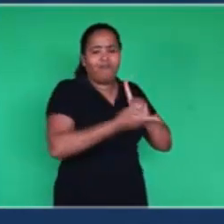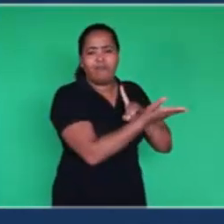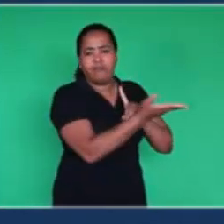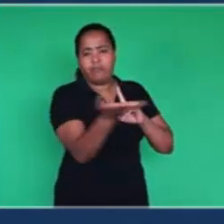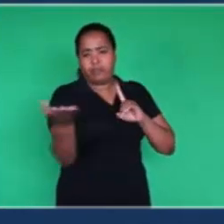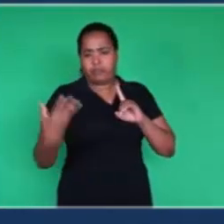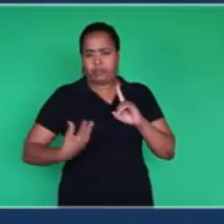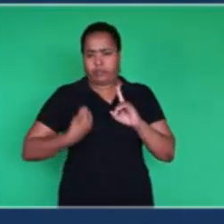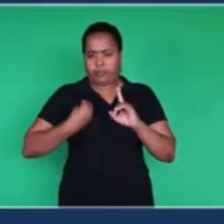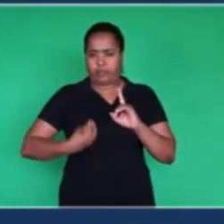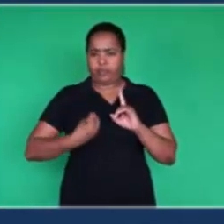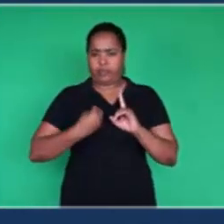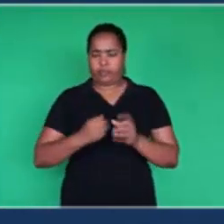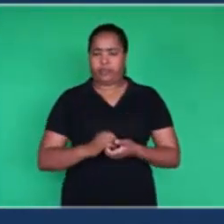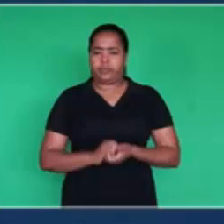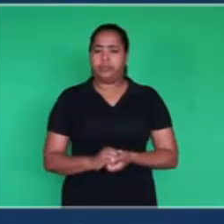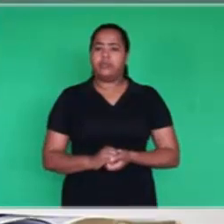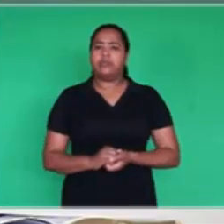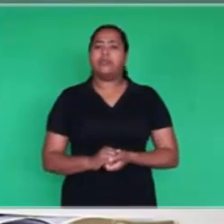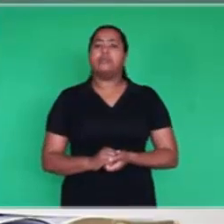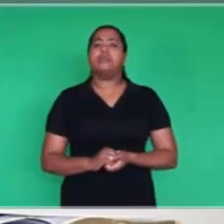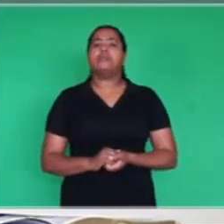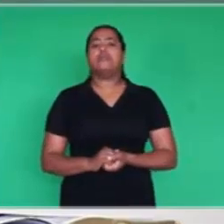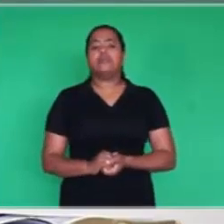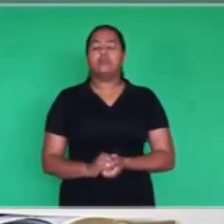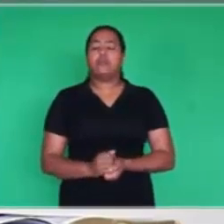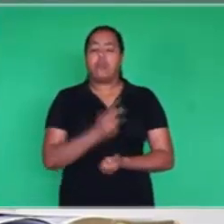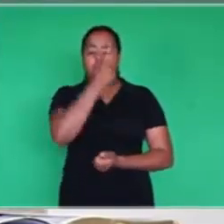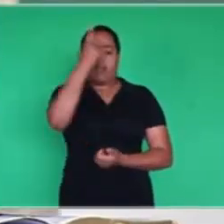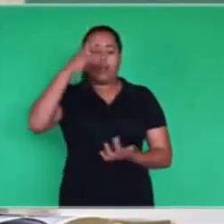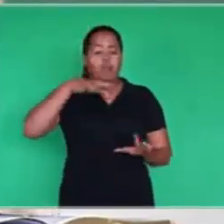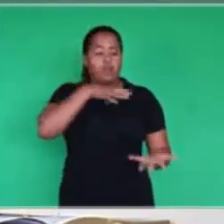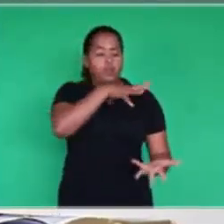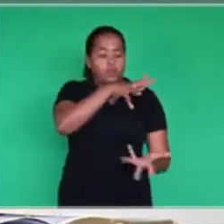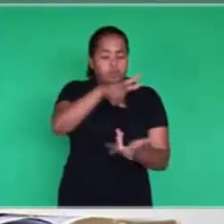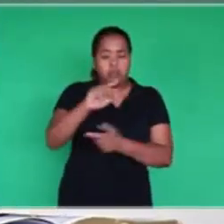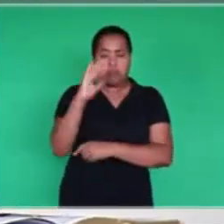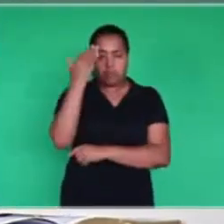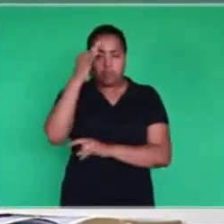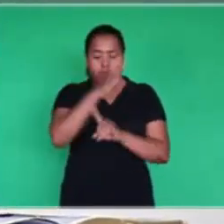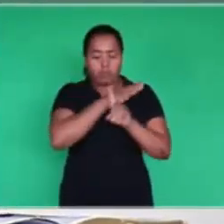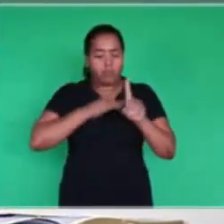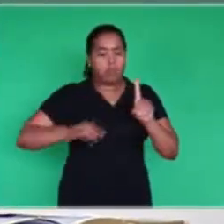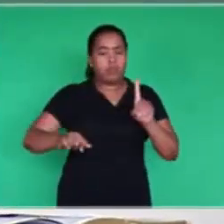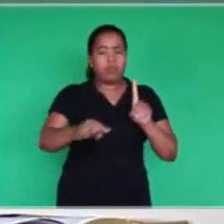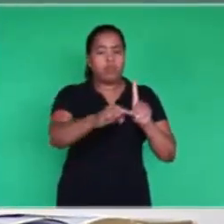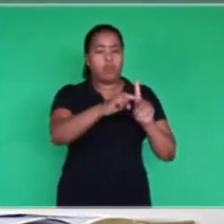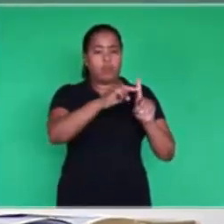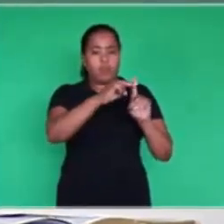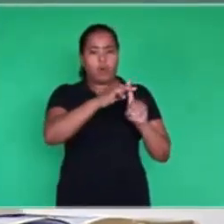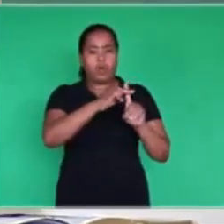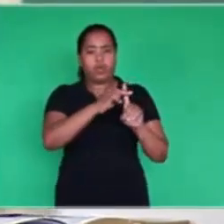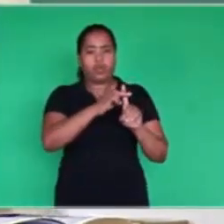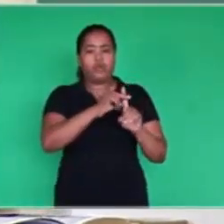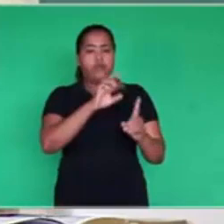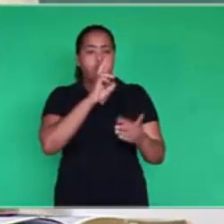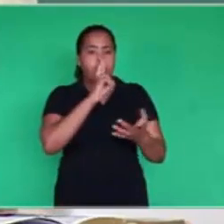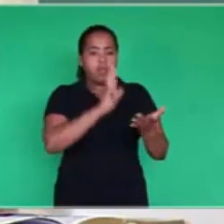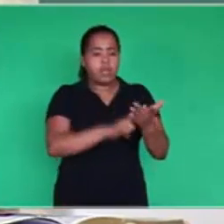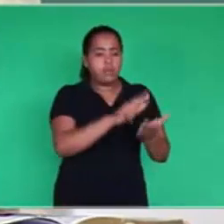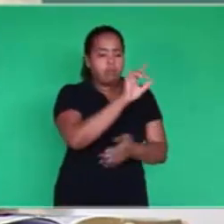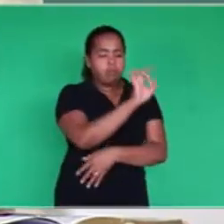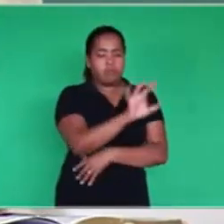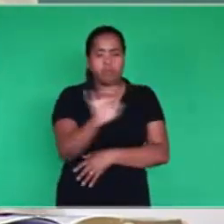The world shall see and then understand the sacrifice of Jesus. Man will see. He